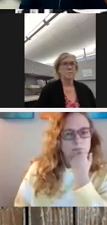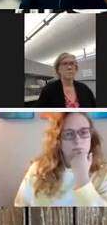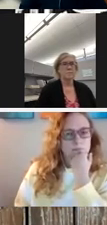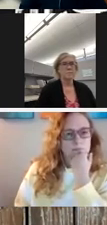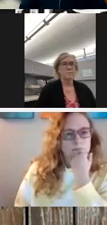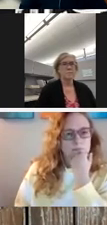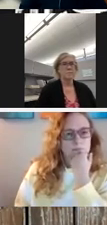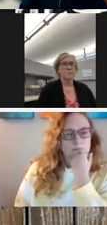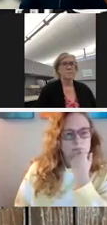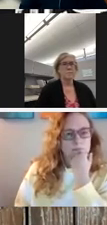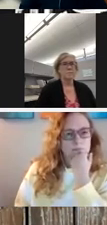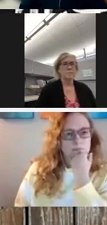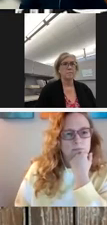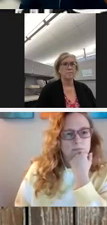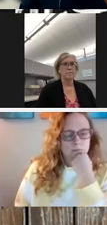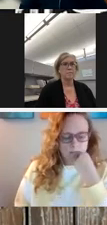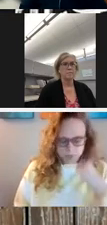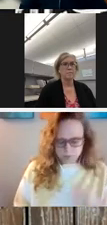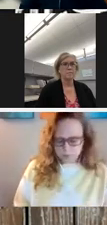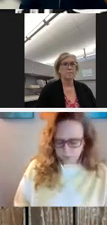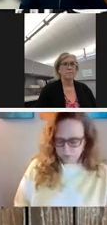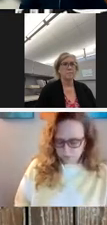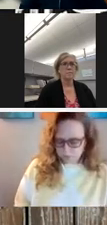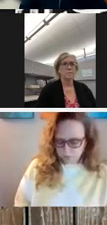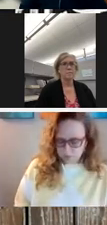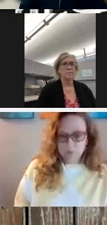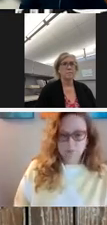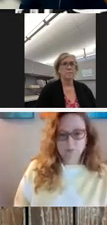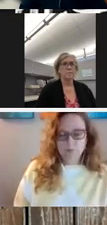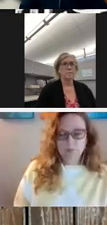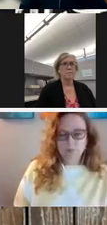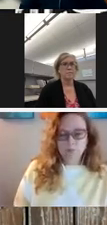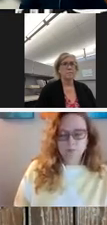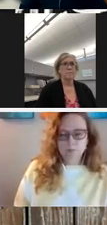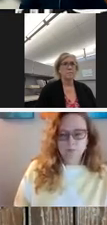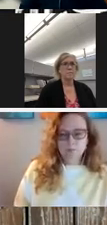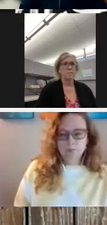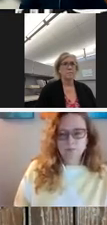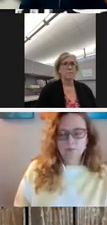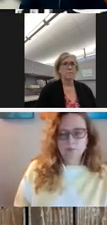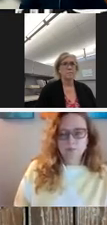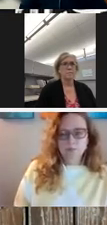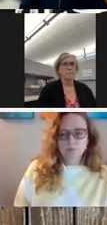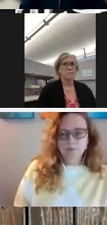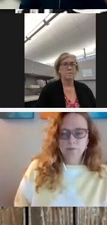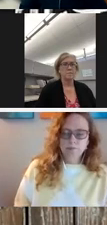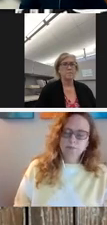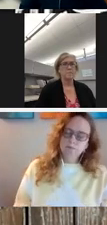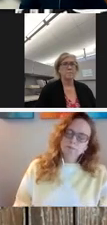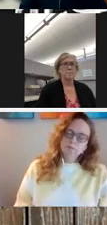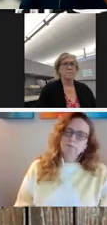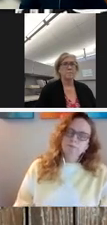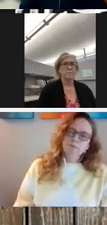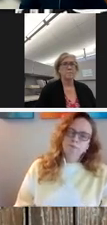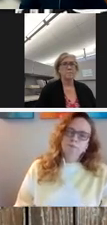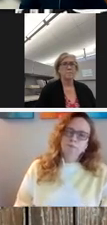good teamwork type skills and working together. Case in point, the building trades. You know, a lot of people think construction,